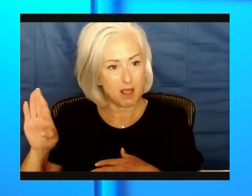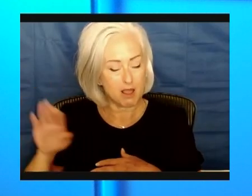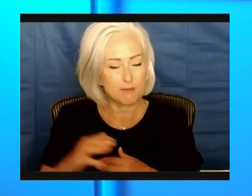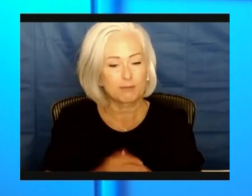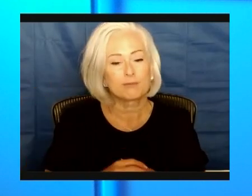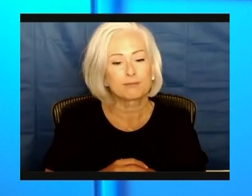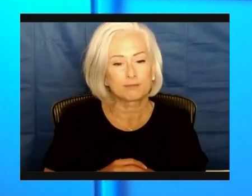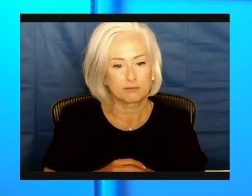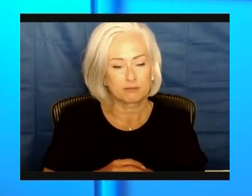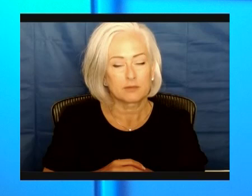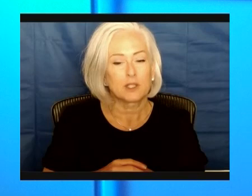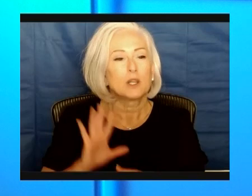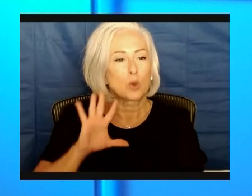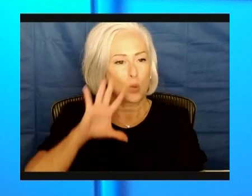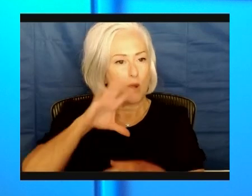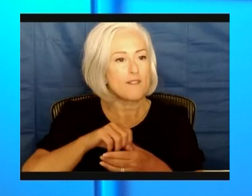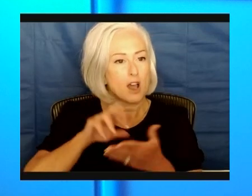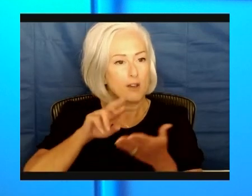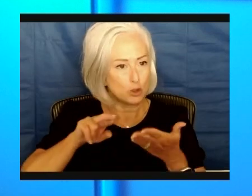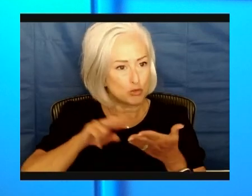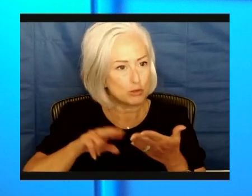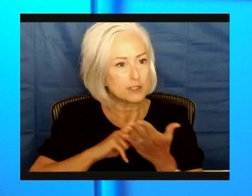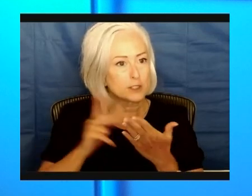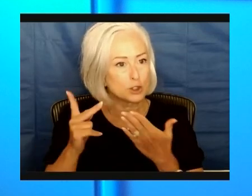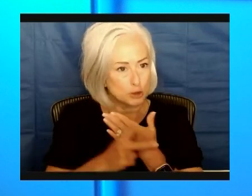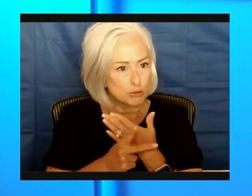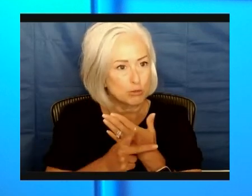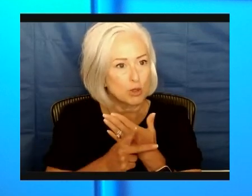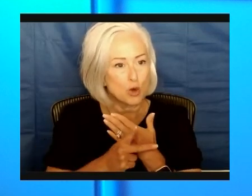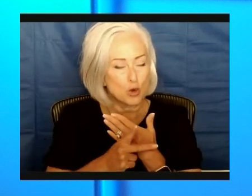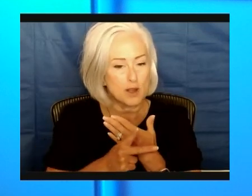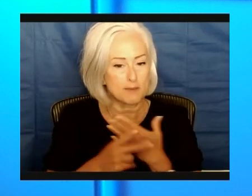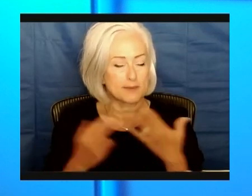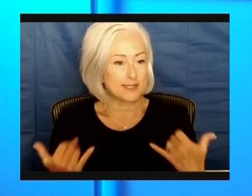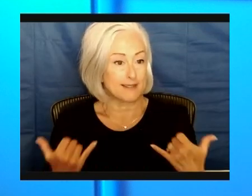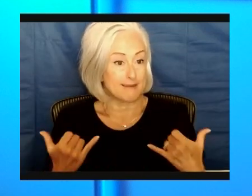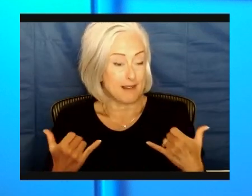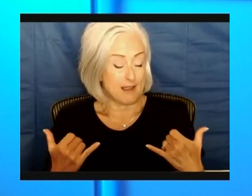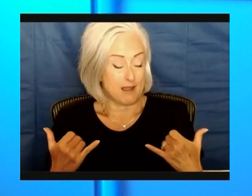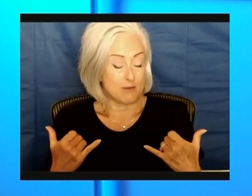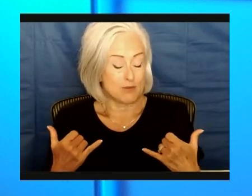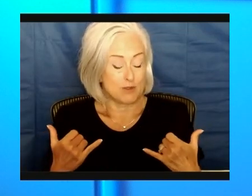research programs. Now currently we are